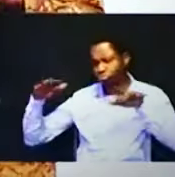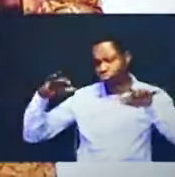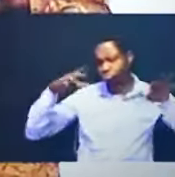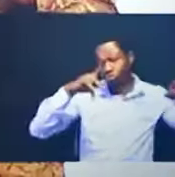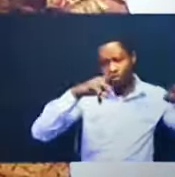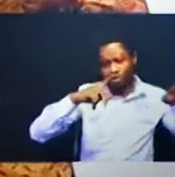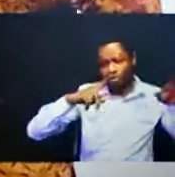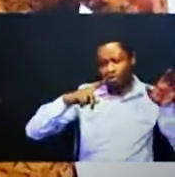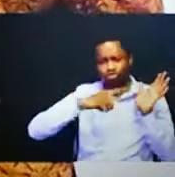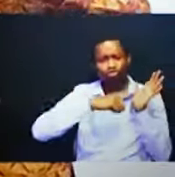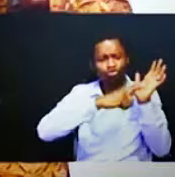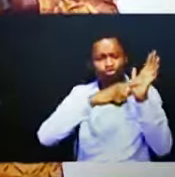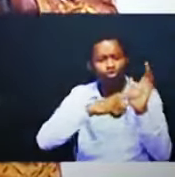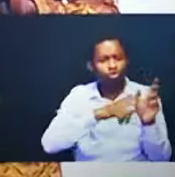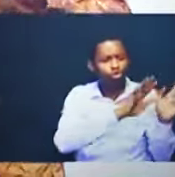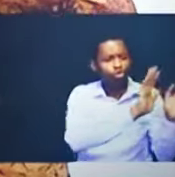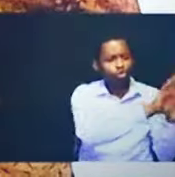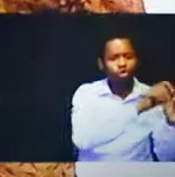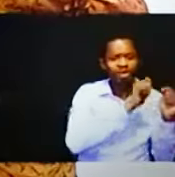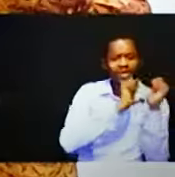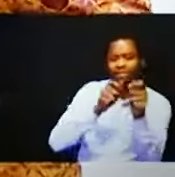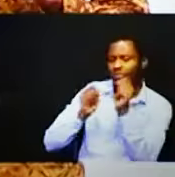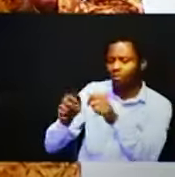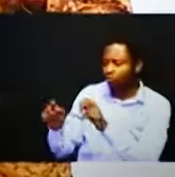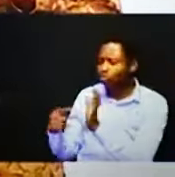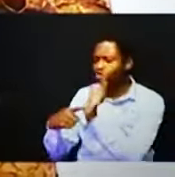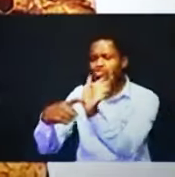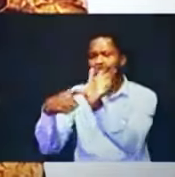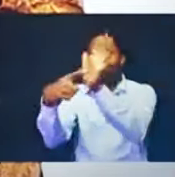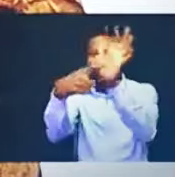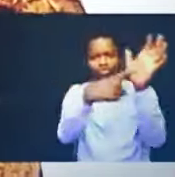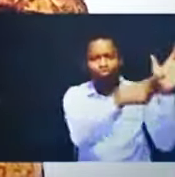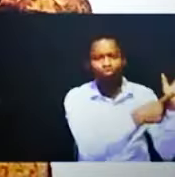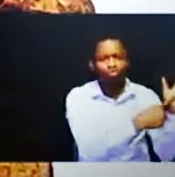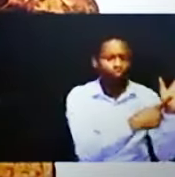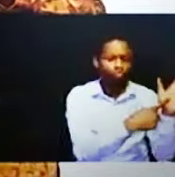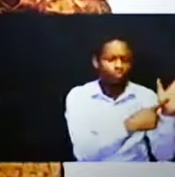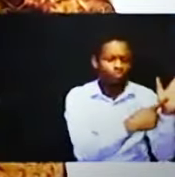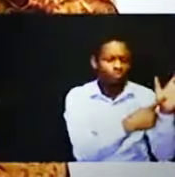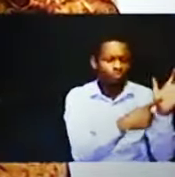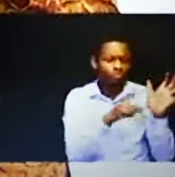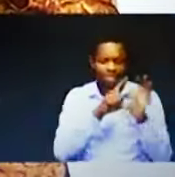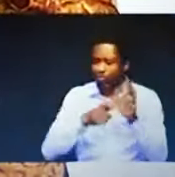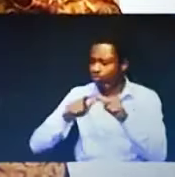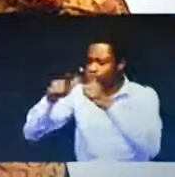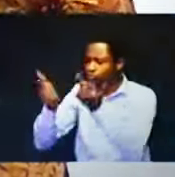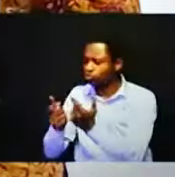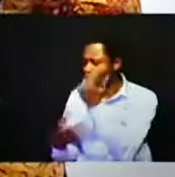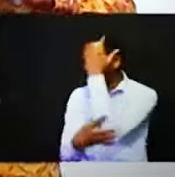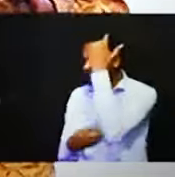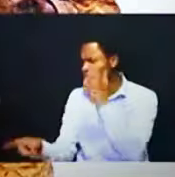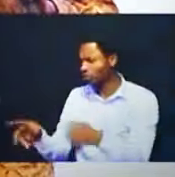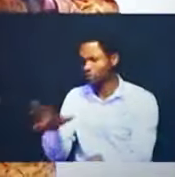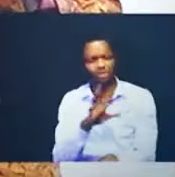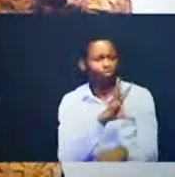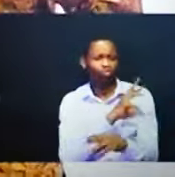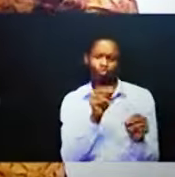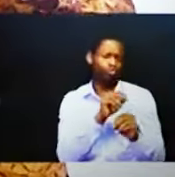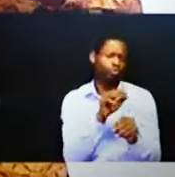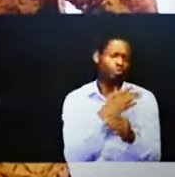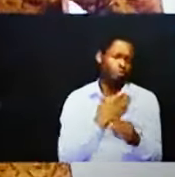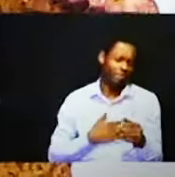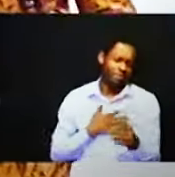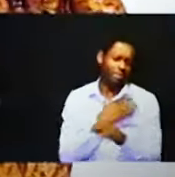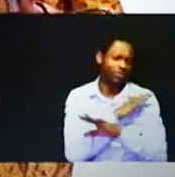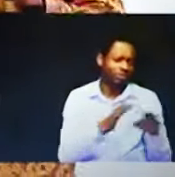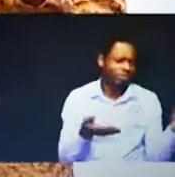kwan hun shi aya wode achede odi ache wonu echre. And these poor people said, no, you can't die. Nipa waye mobrofu yino na